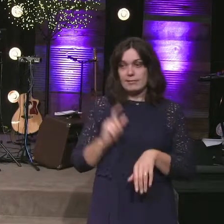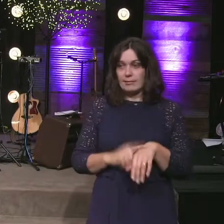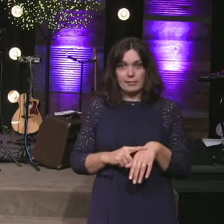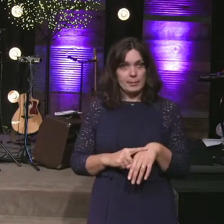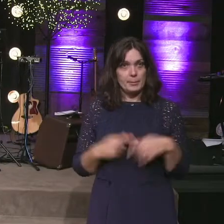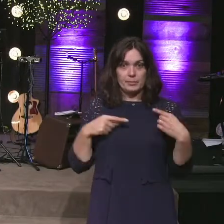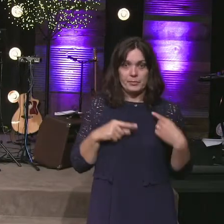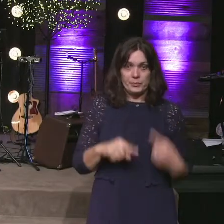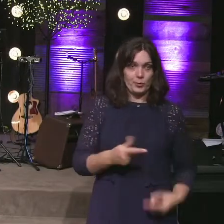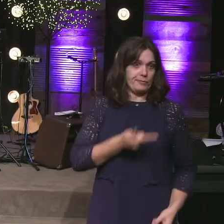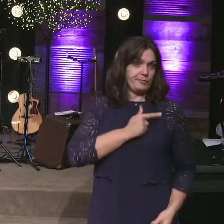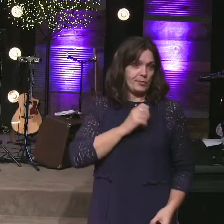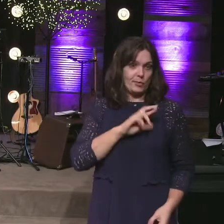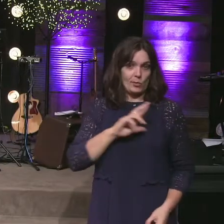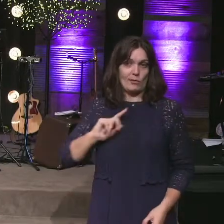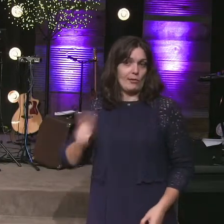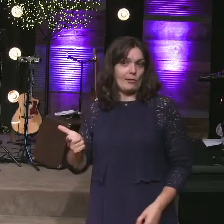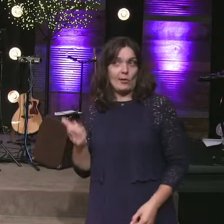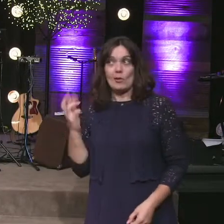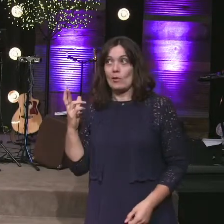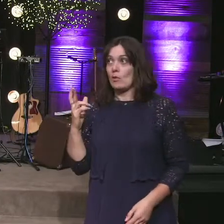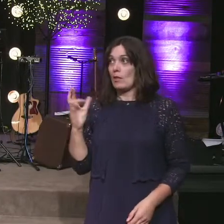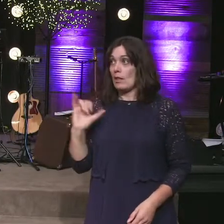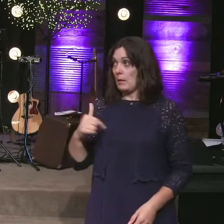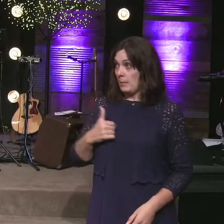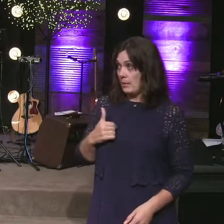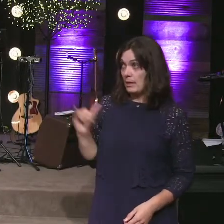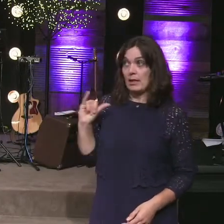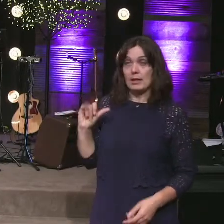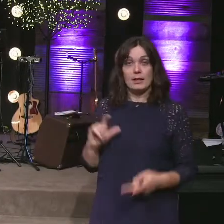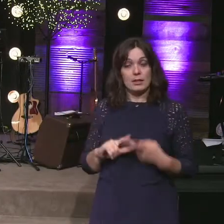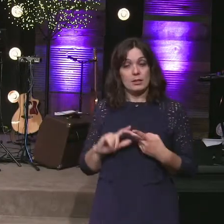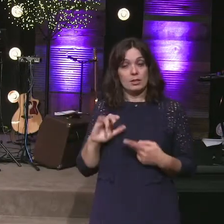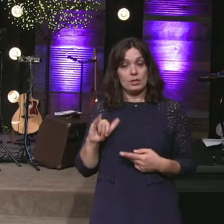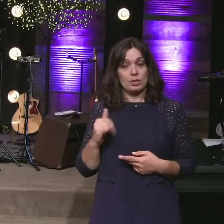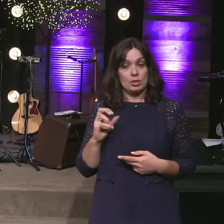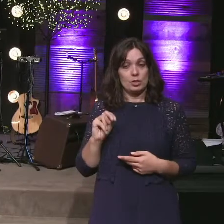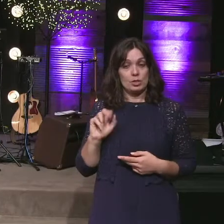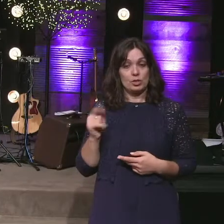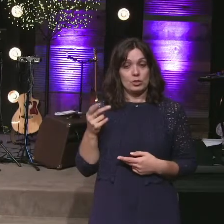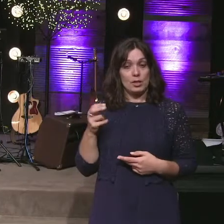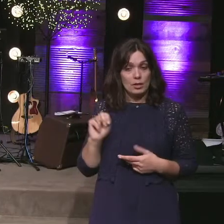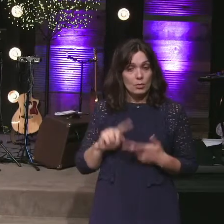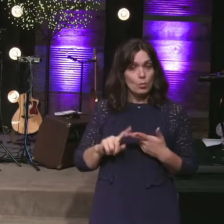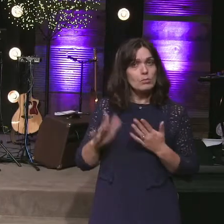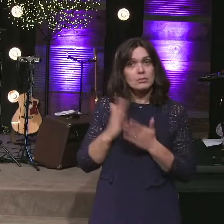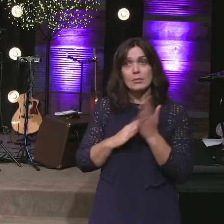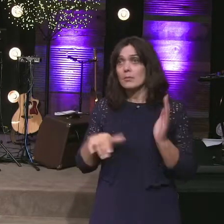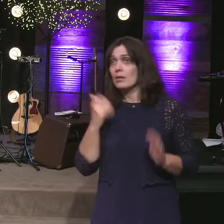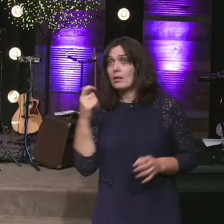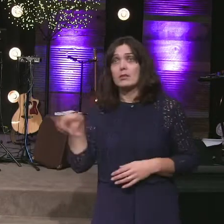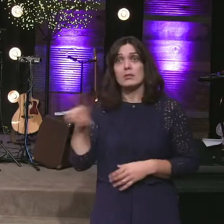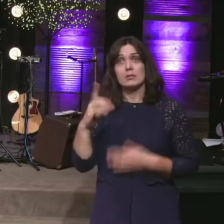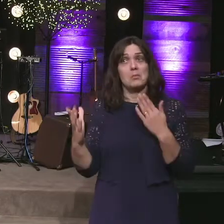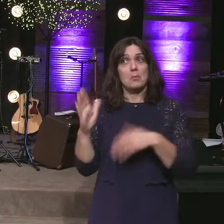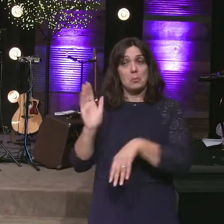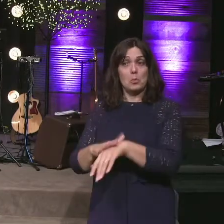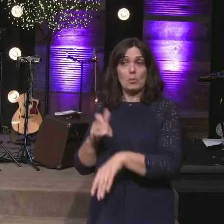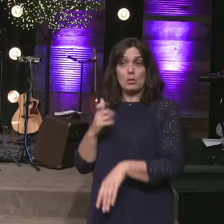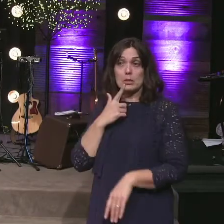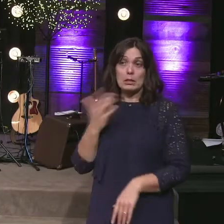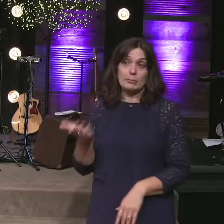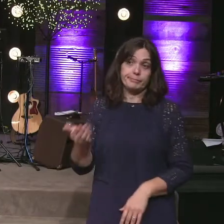For people like me or Jonathan or some of the others of you, you might get a call at any moment saying, you're